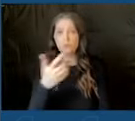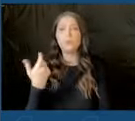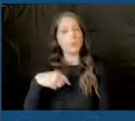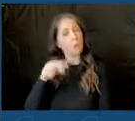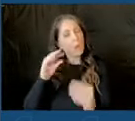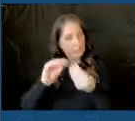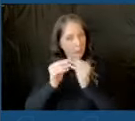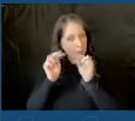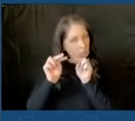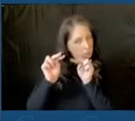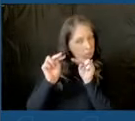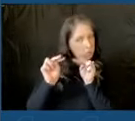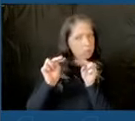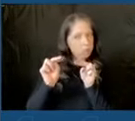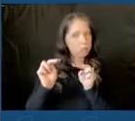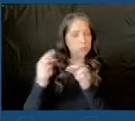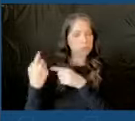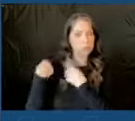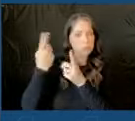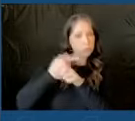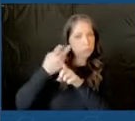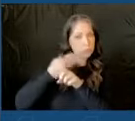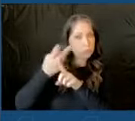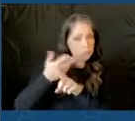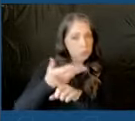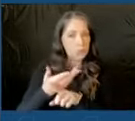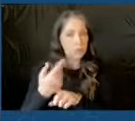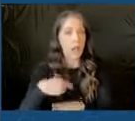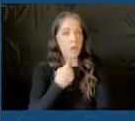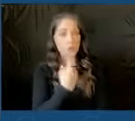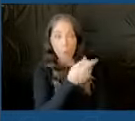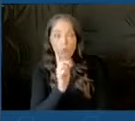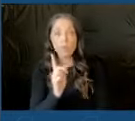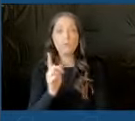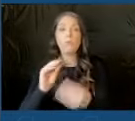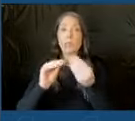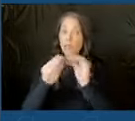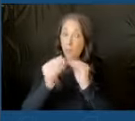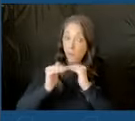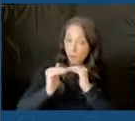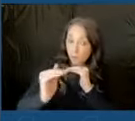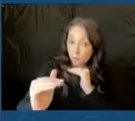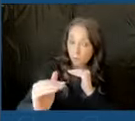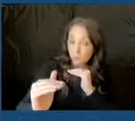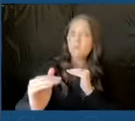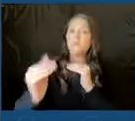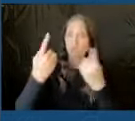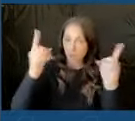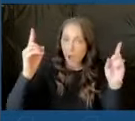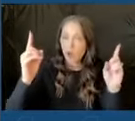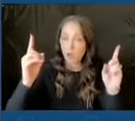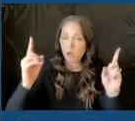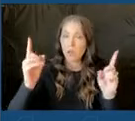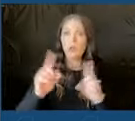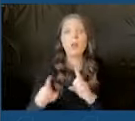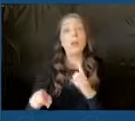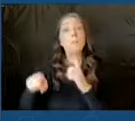You know, I've been talking about this for months now, saying we would get to this point when the numbers have stabilized, but also the advent of having this